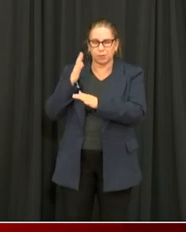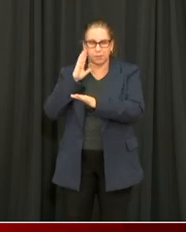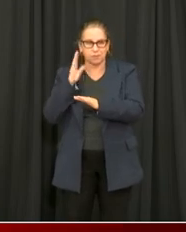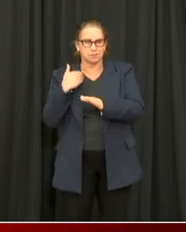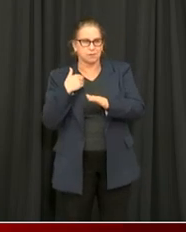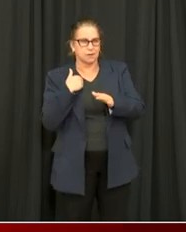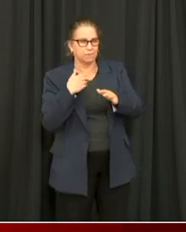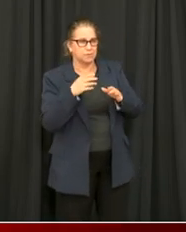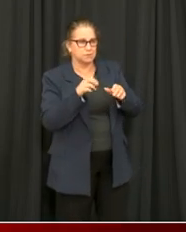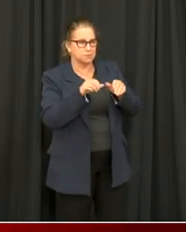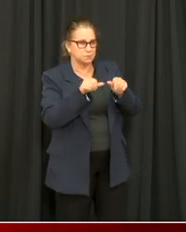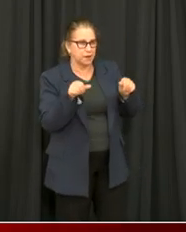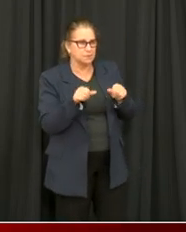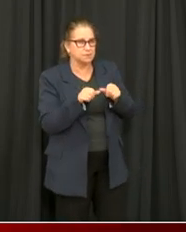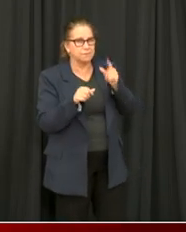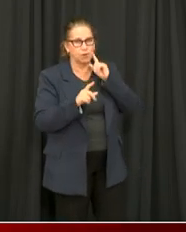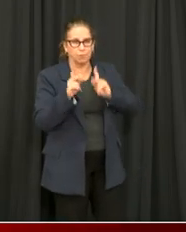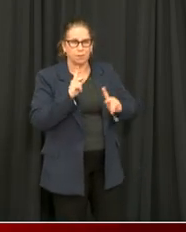some